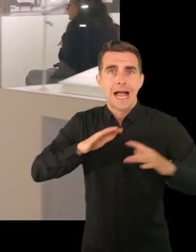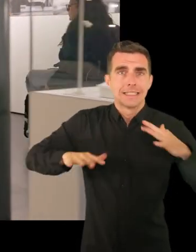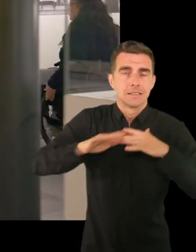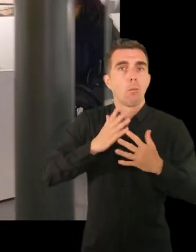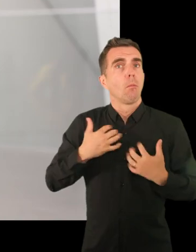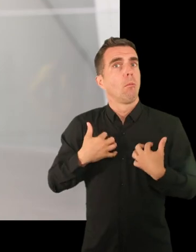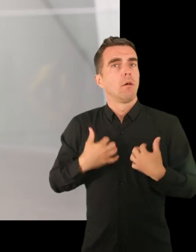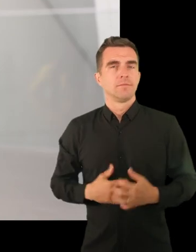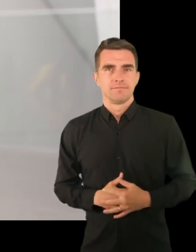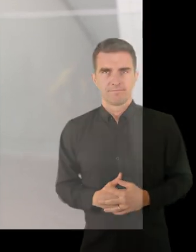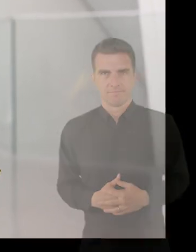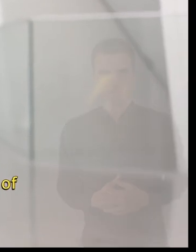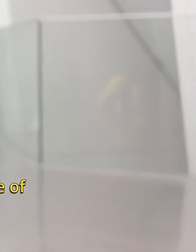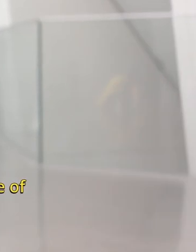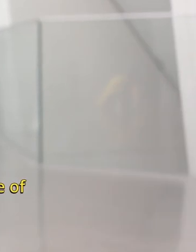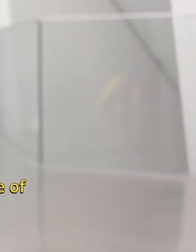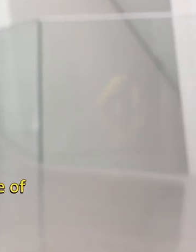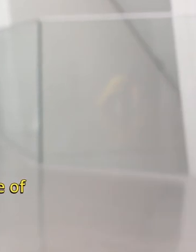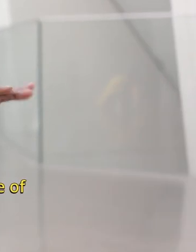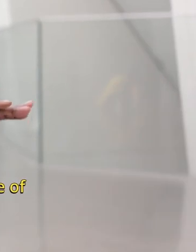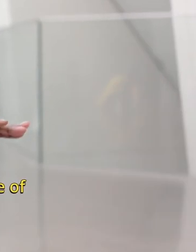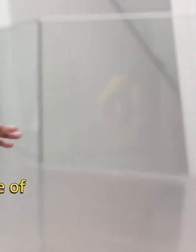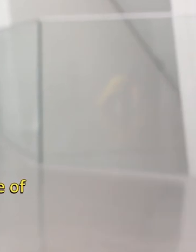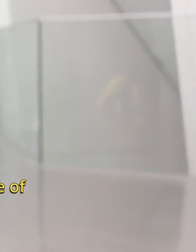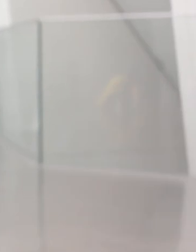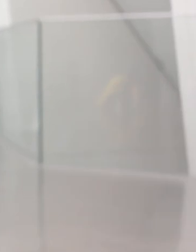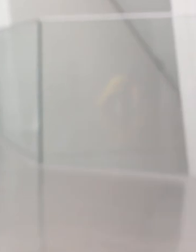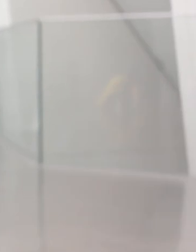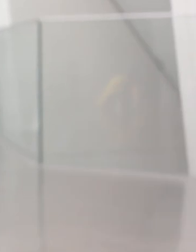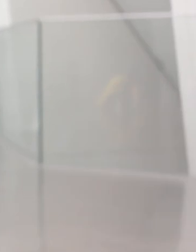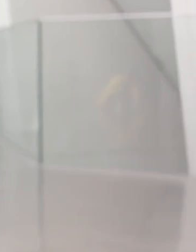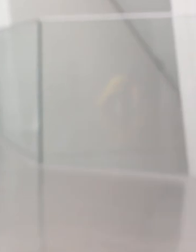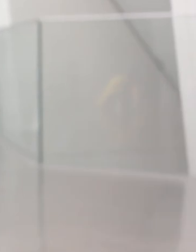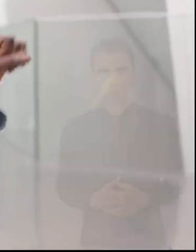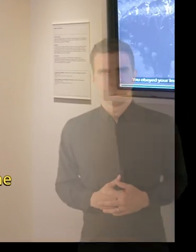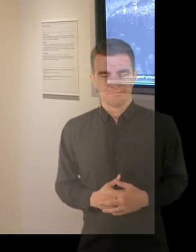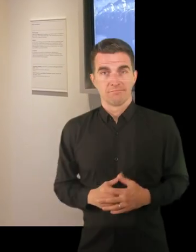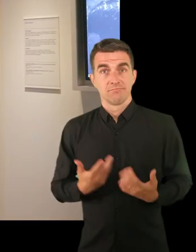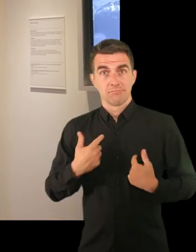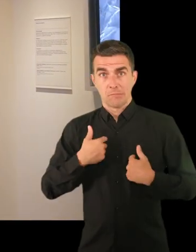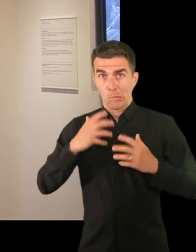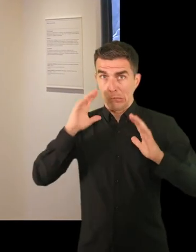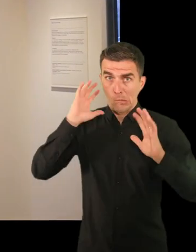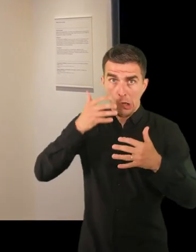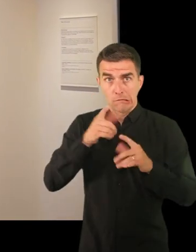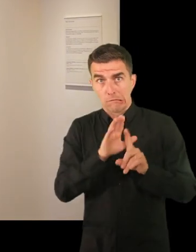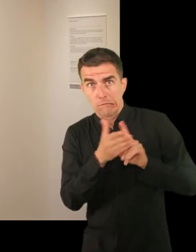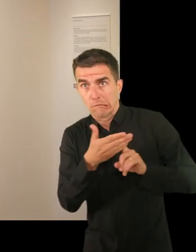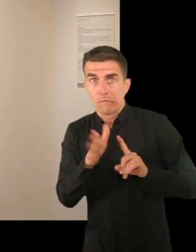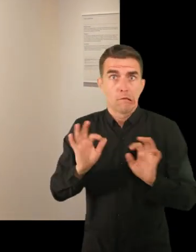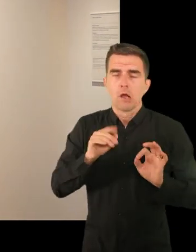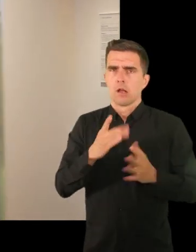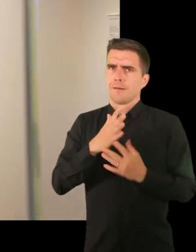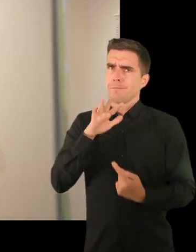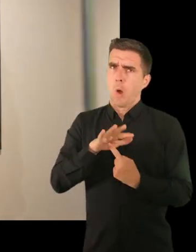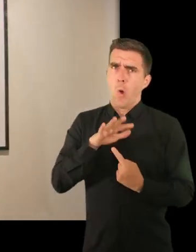really interesting. Chris. I think it makes me feel like I have a sense of what's happening and what's going on around me. I don't have to worry about what's around the corner. That's